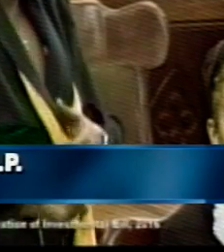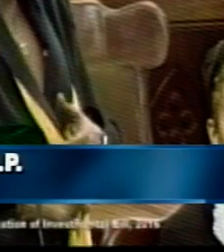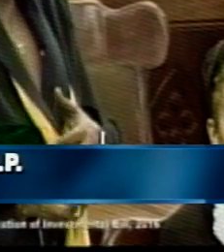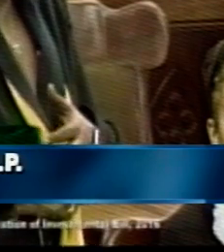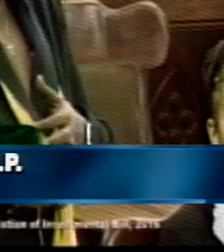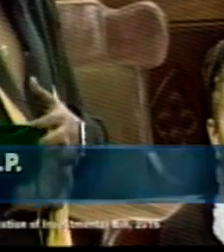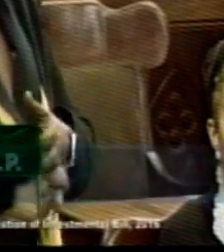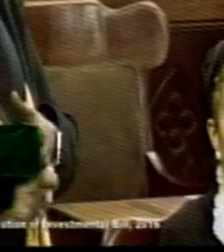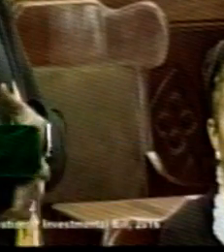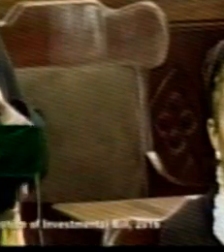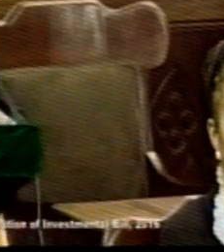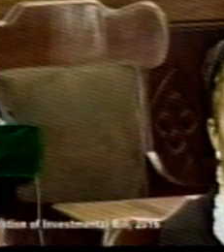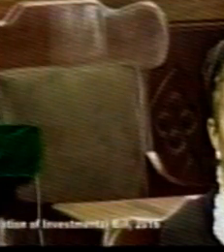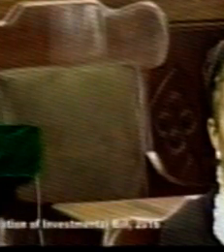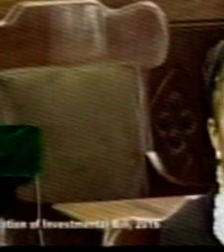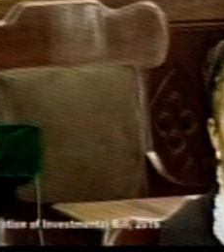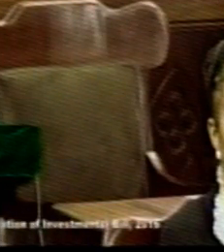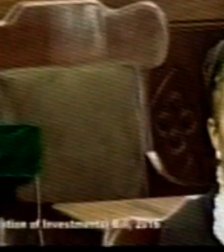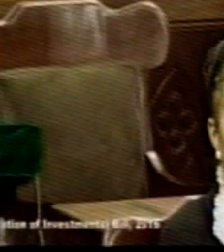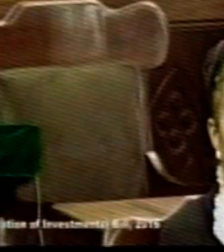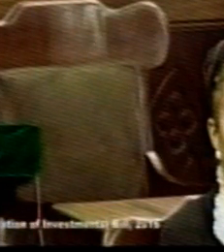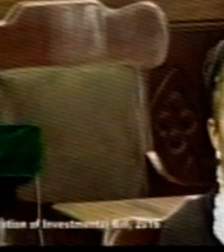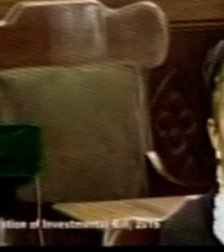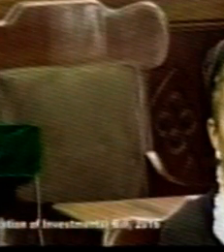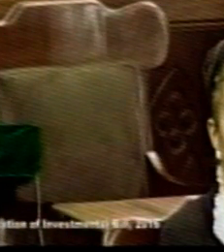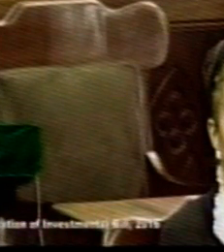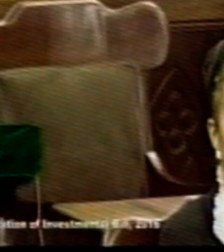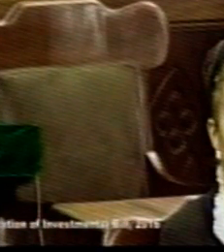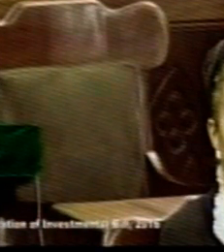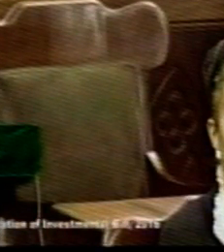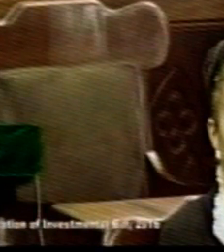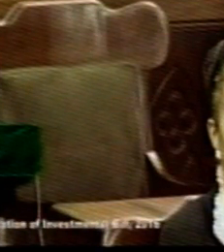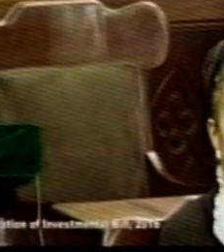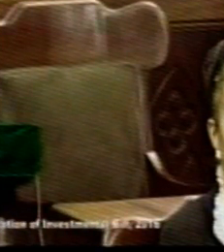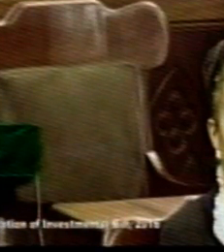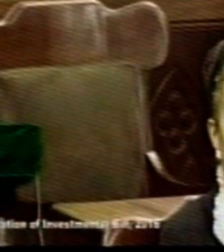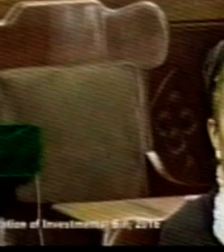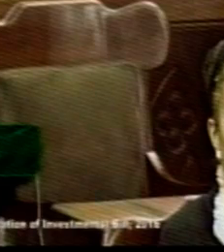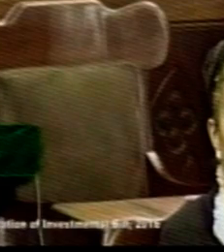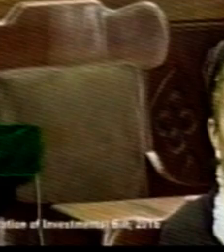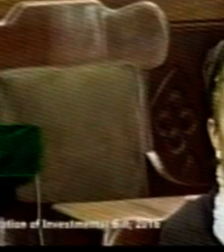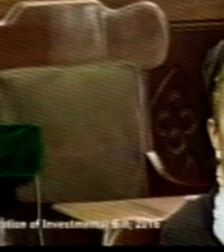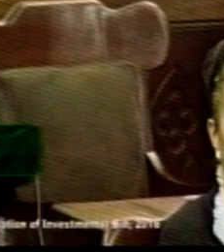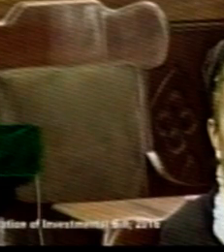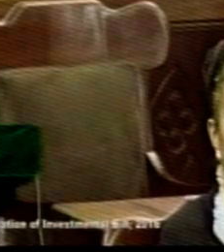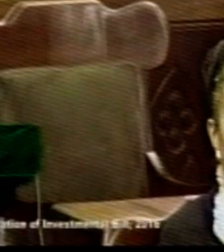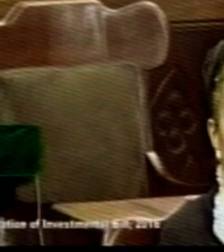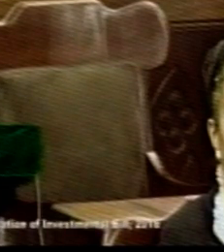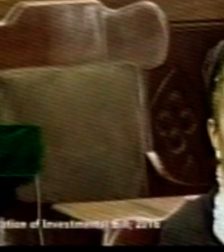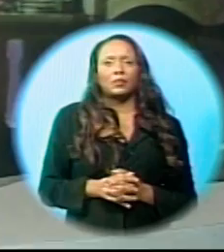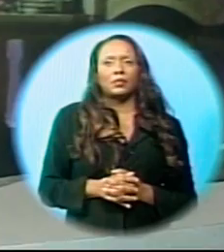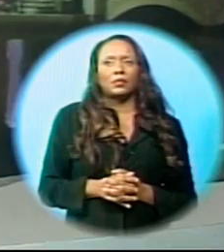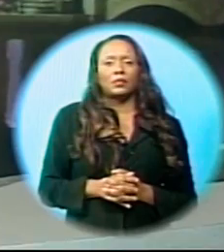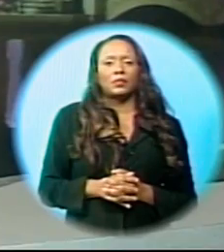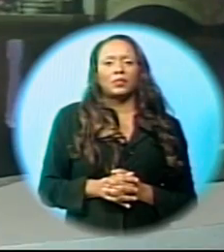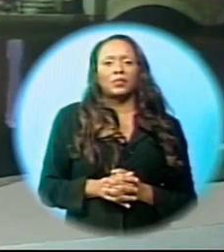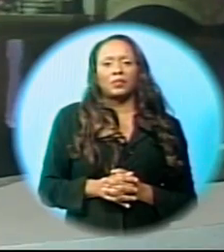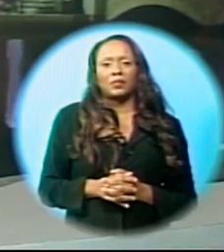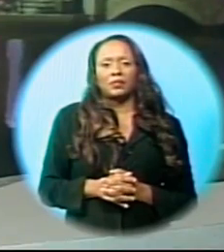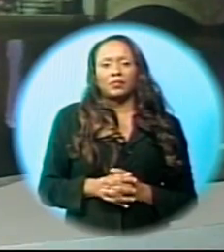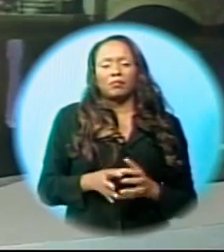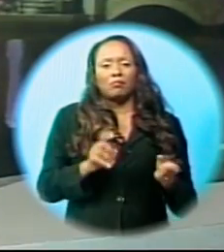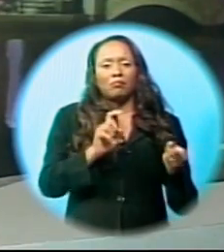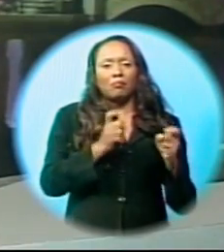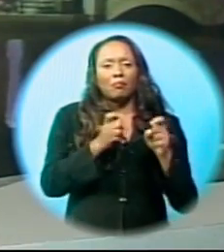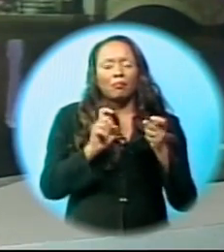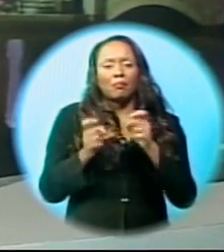not happen again when people act in trust for people's money. Amendments